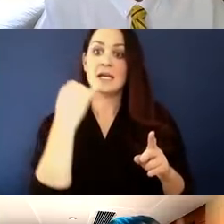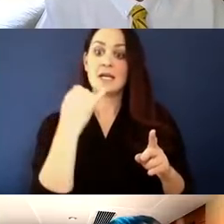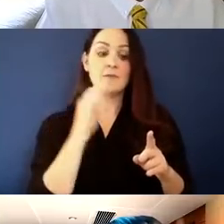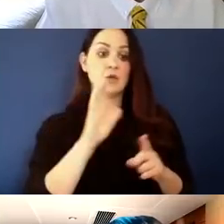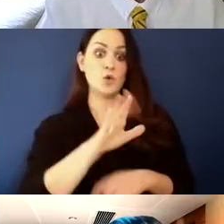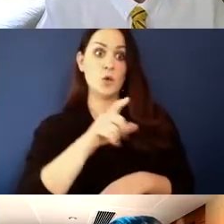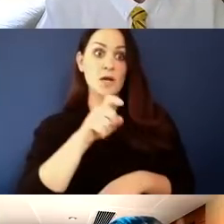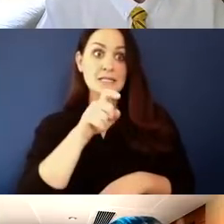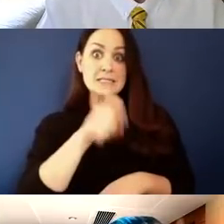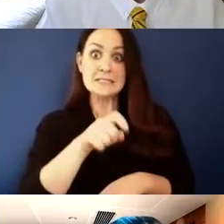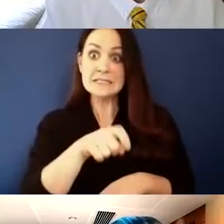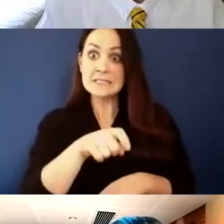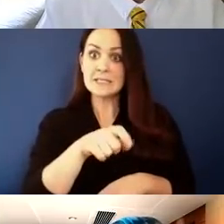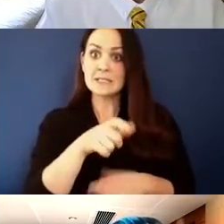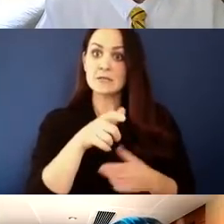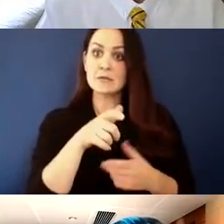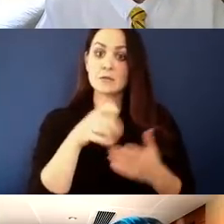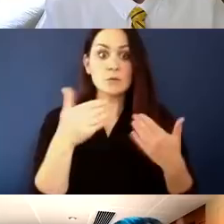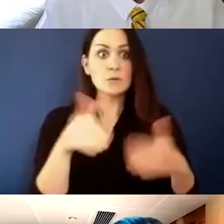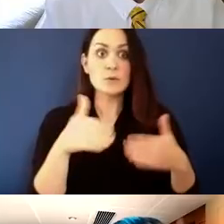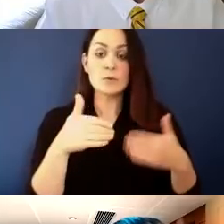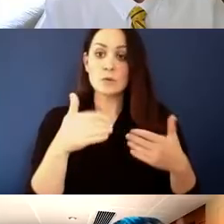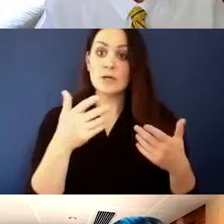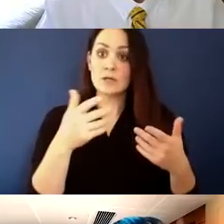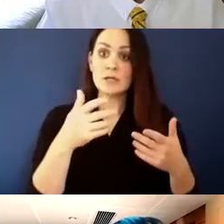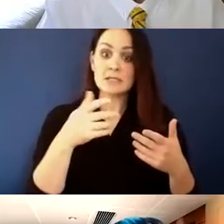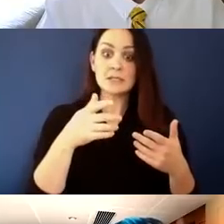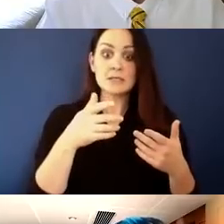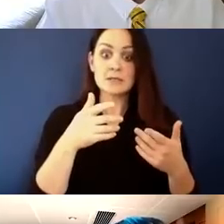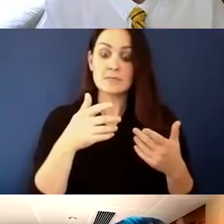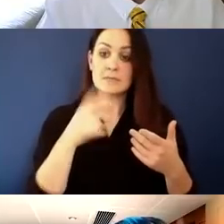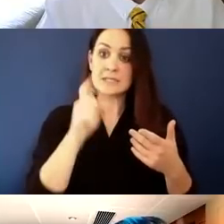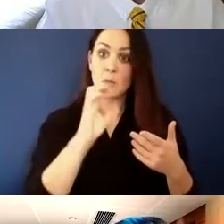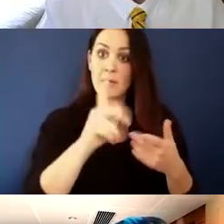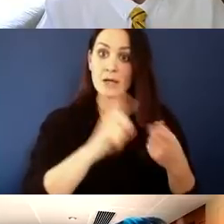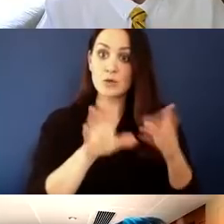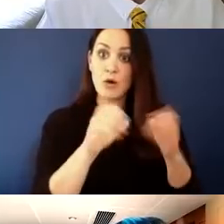if your leadership think your need is great to be back in the office, I think you